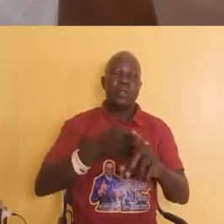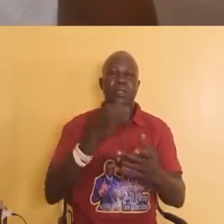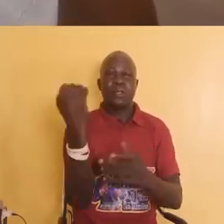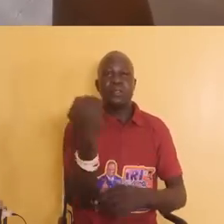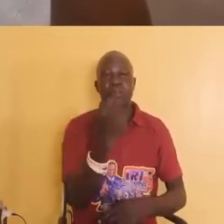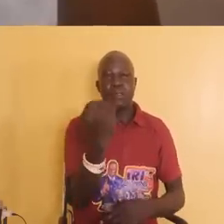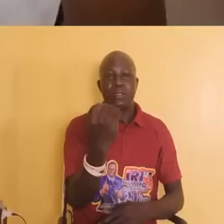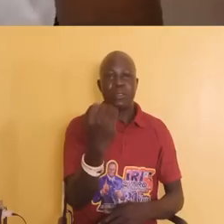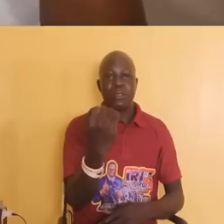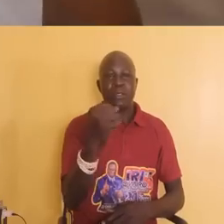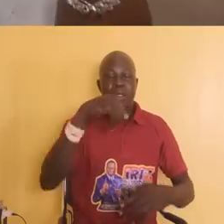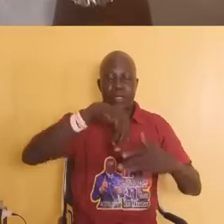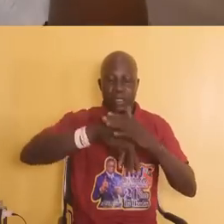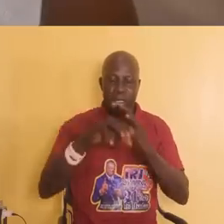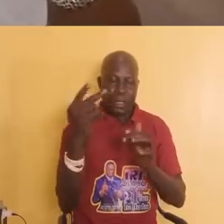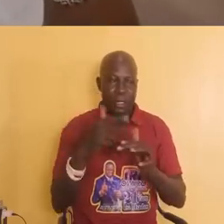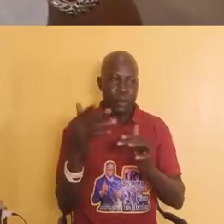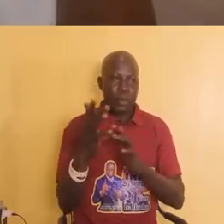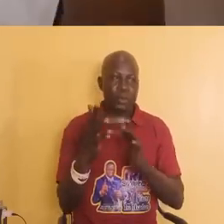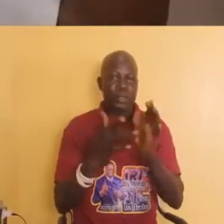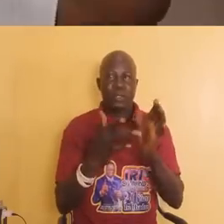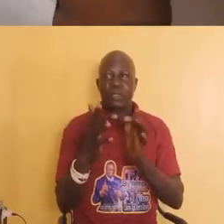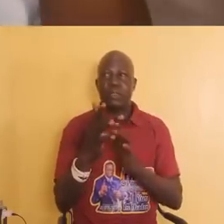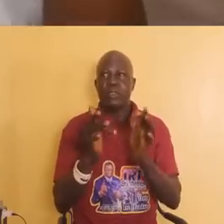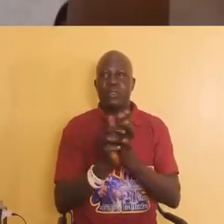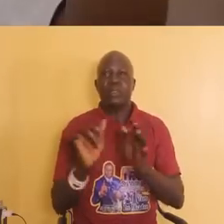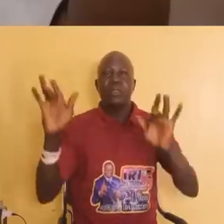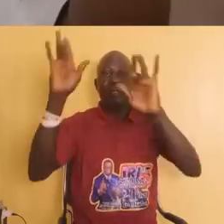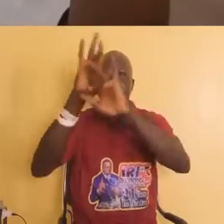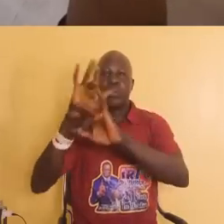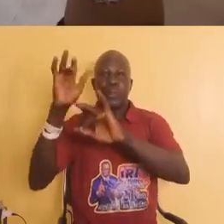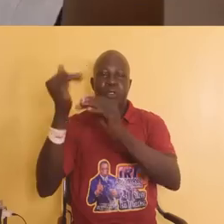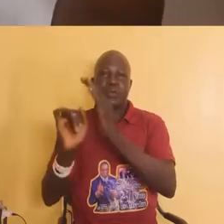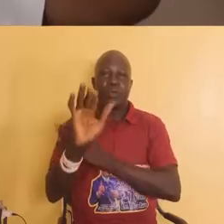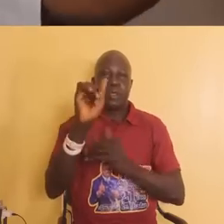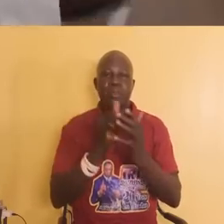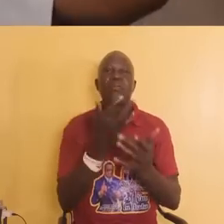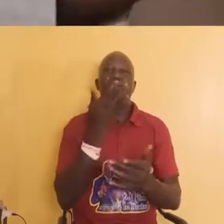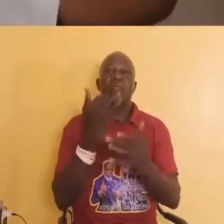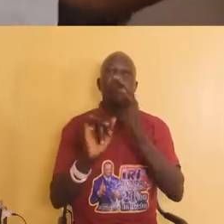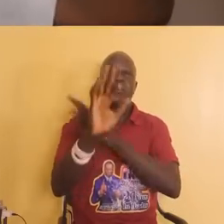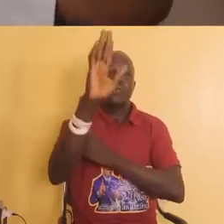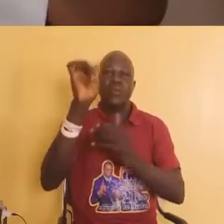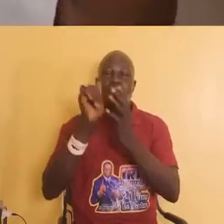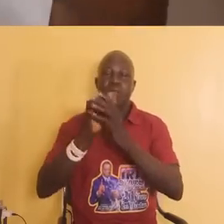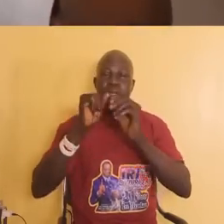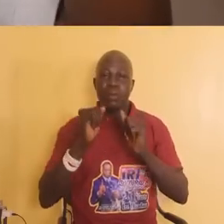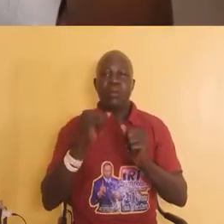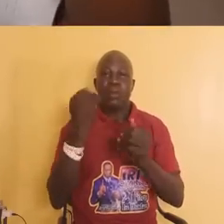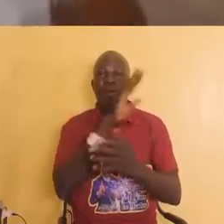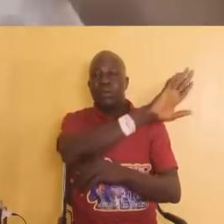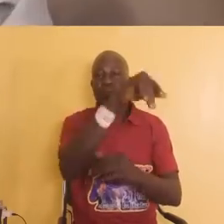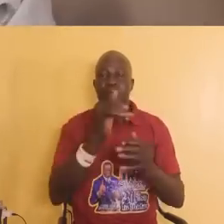Meta. Saturday. Maluri apaura. In the name of Jesus. Anu olona to dure re. Mercy and favor of God. Para se yanu.